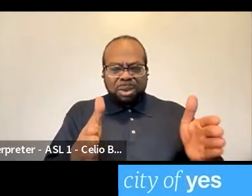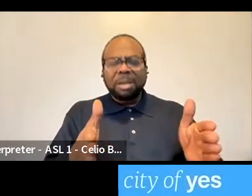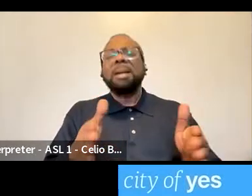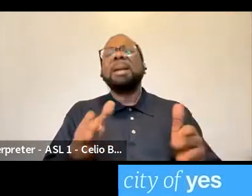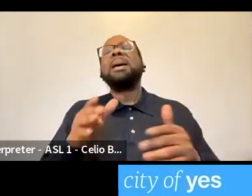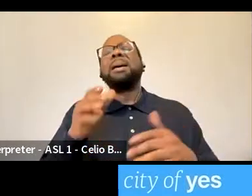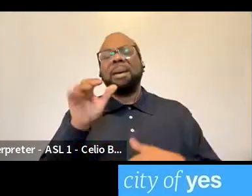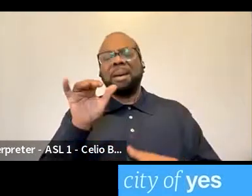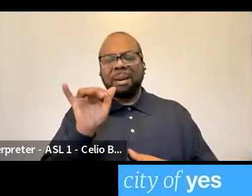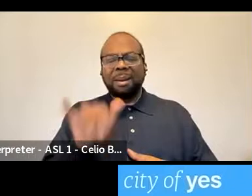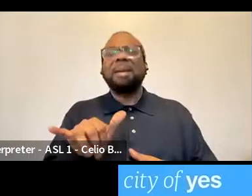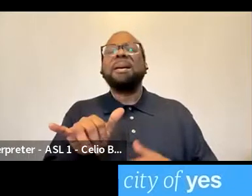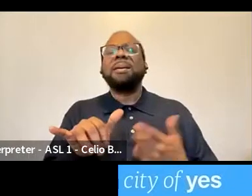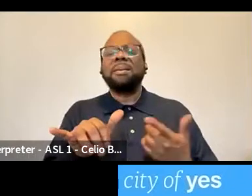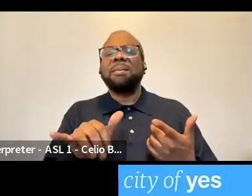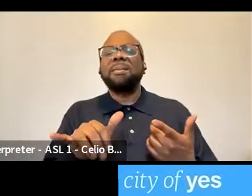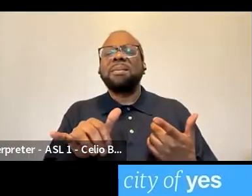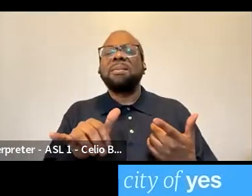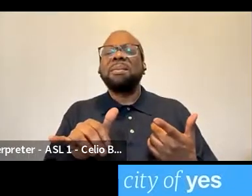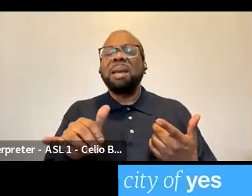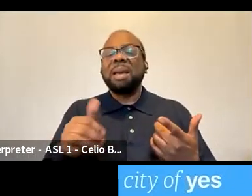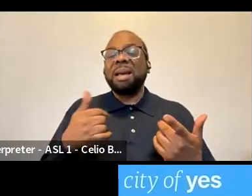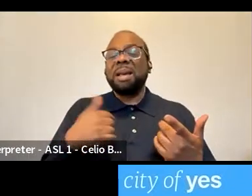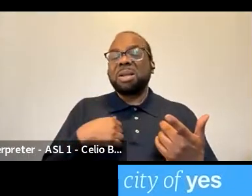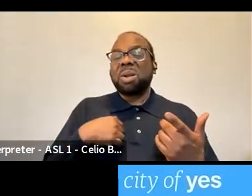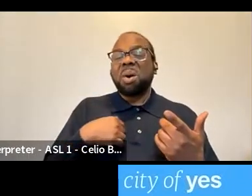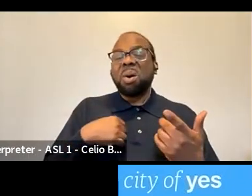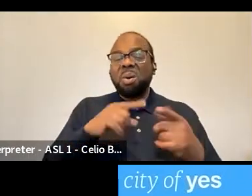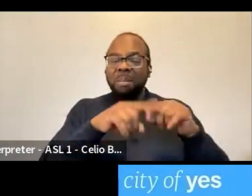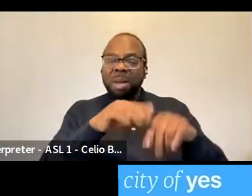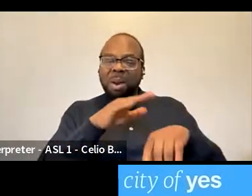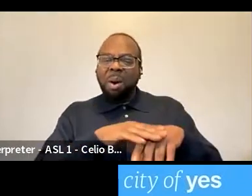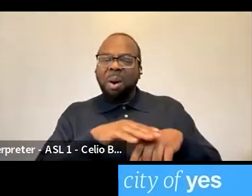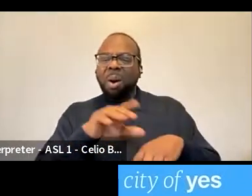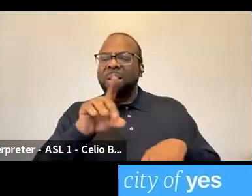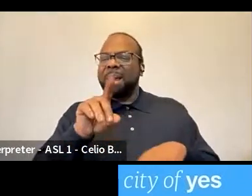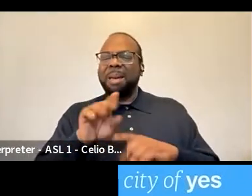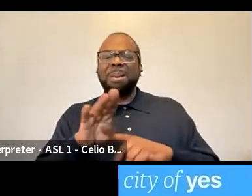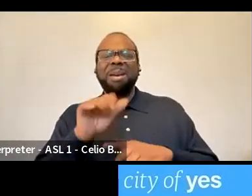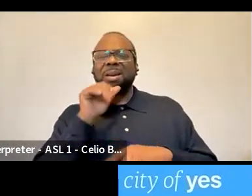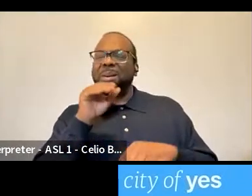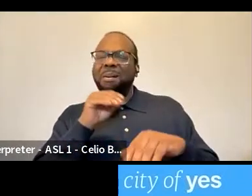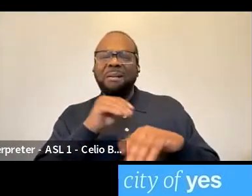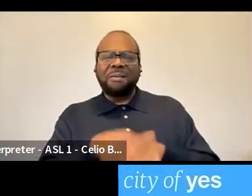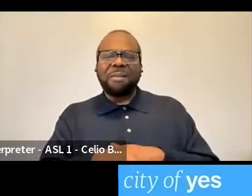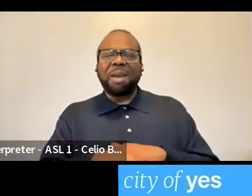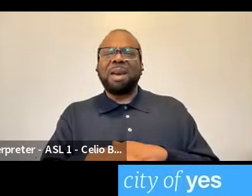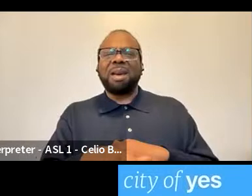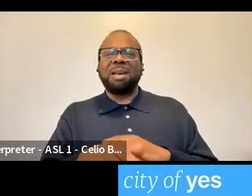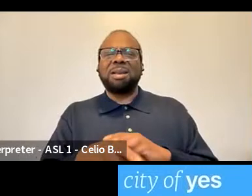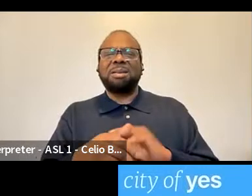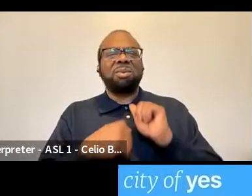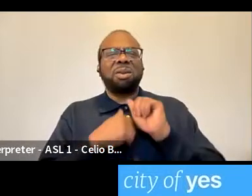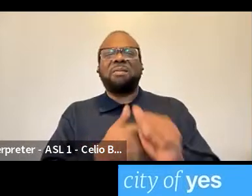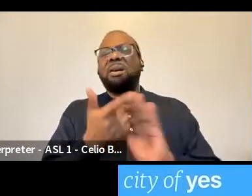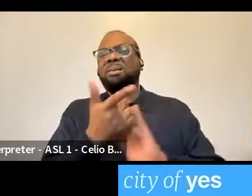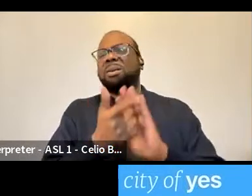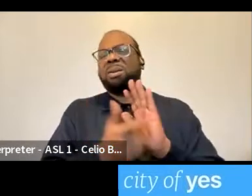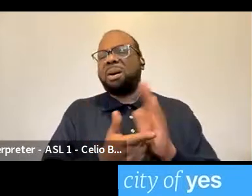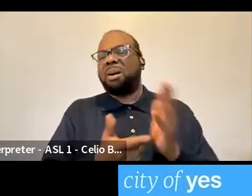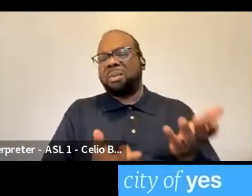the unreliability of the database won't affect the enforceability of this provision.